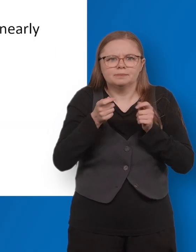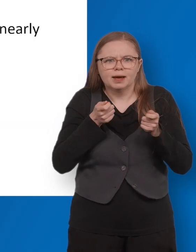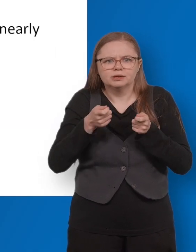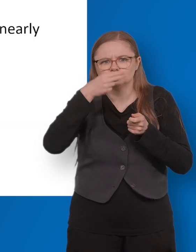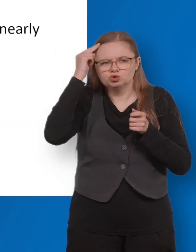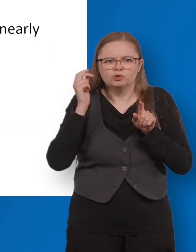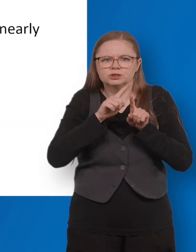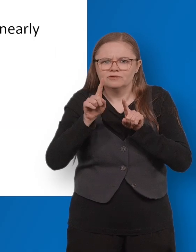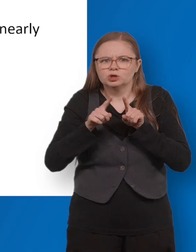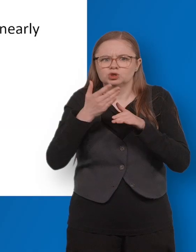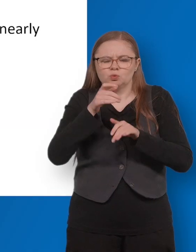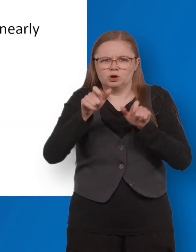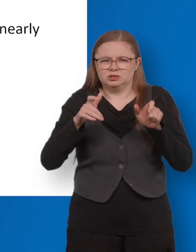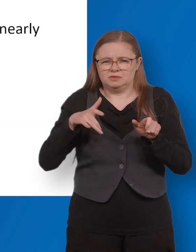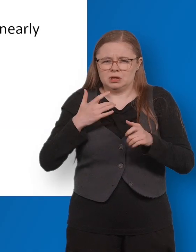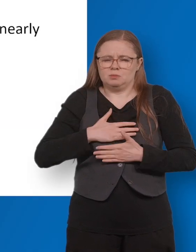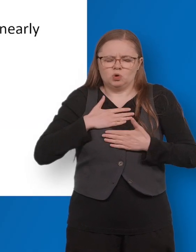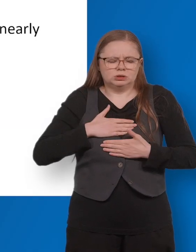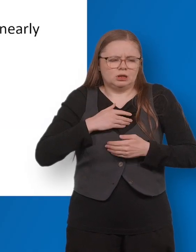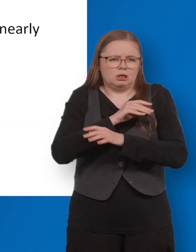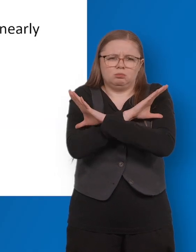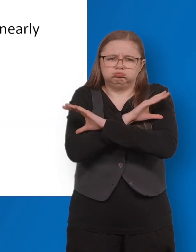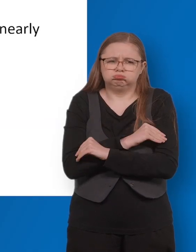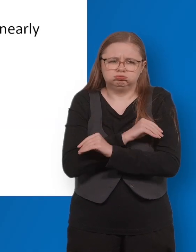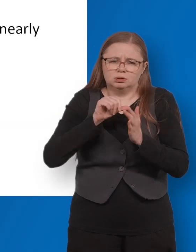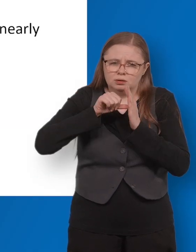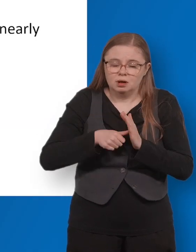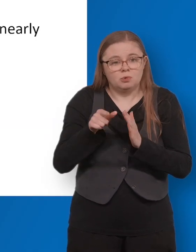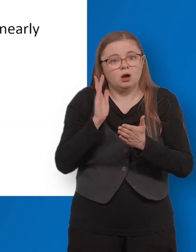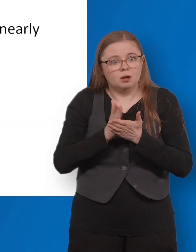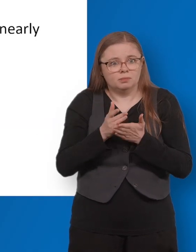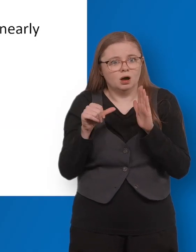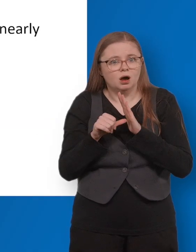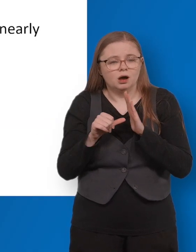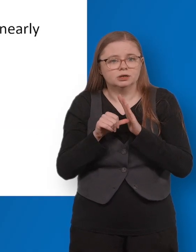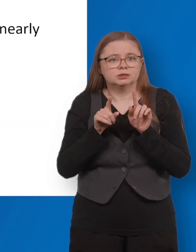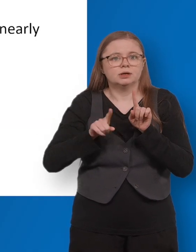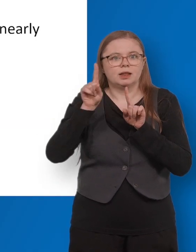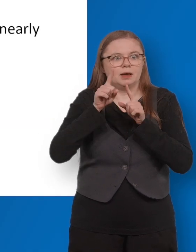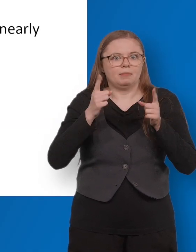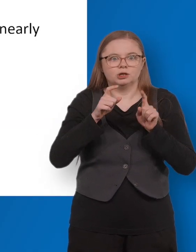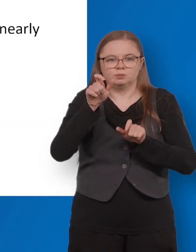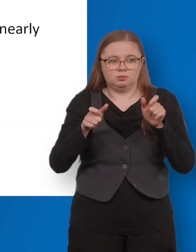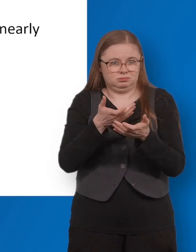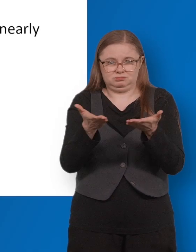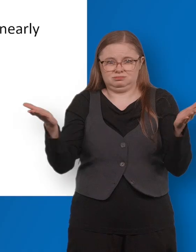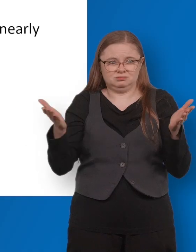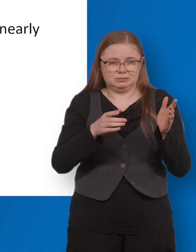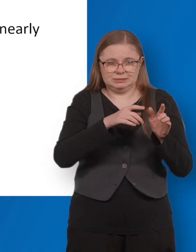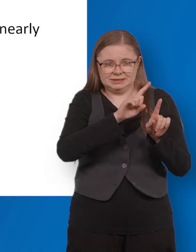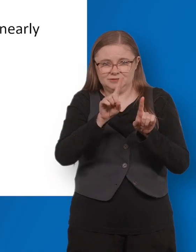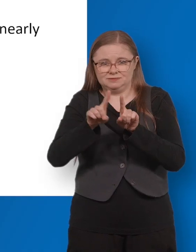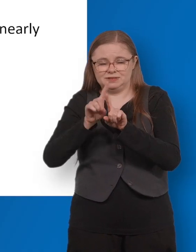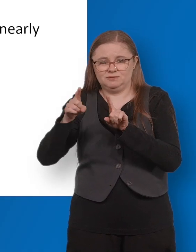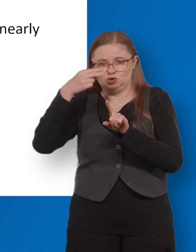draining. But you know what? It is hard when you're line managing people with very, very different neurotypes. So actually, we try to flip